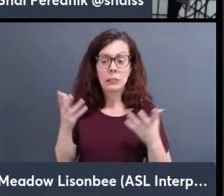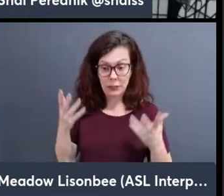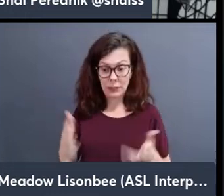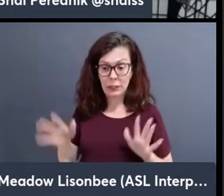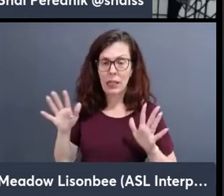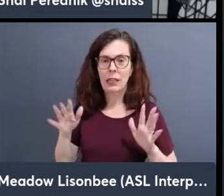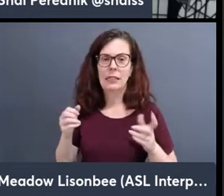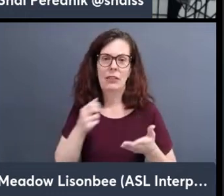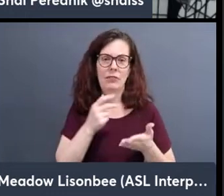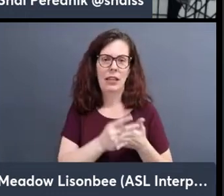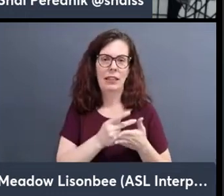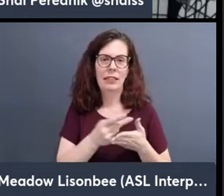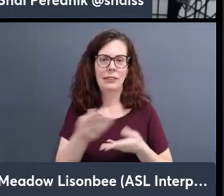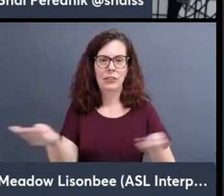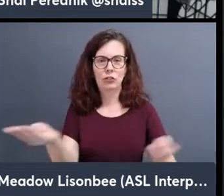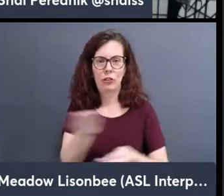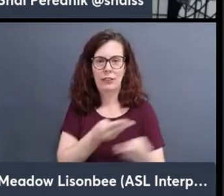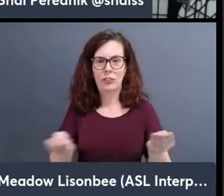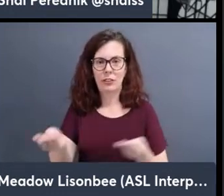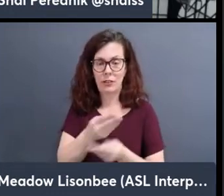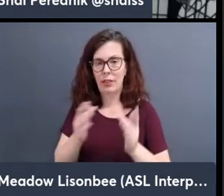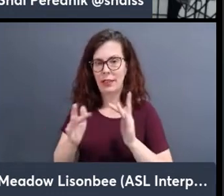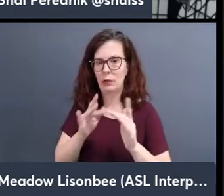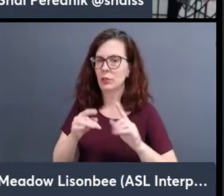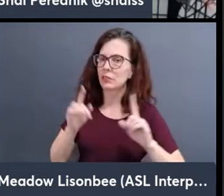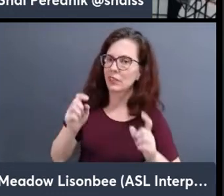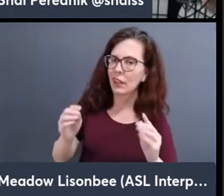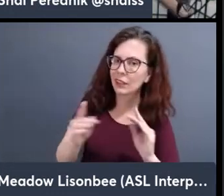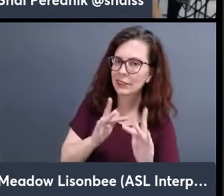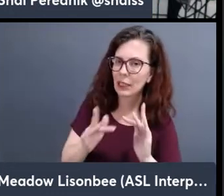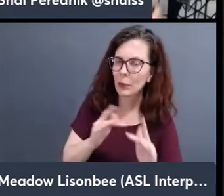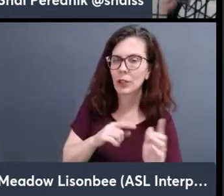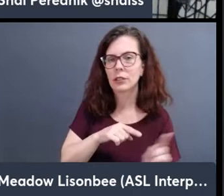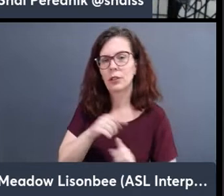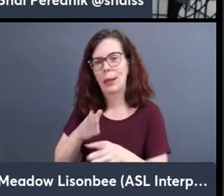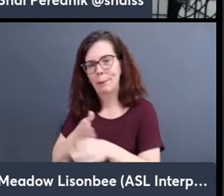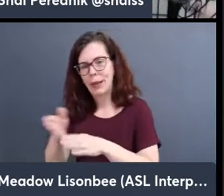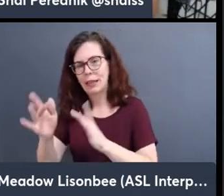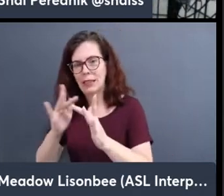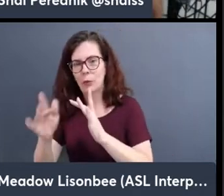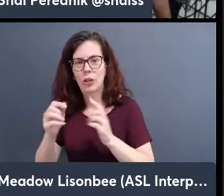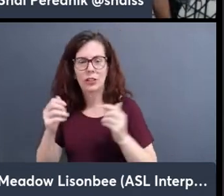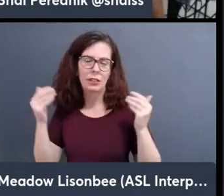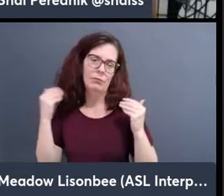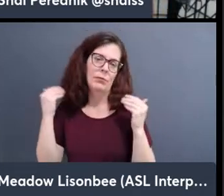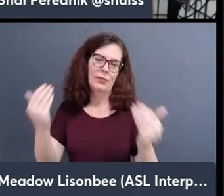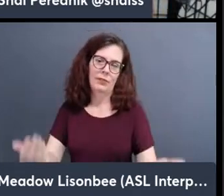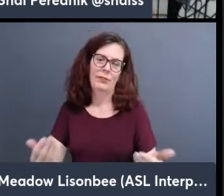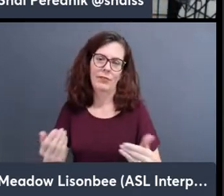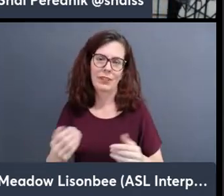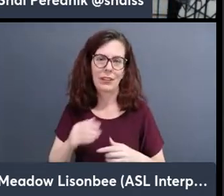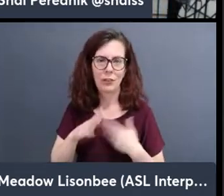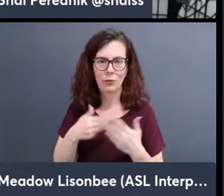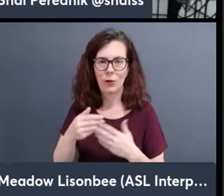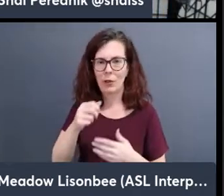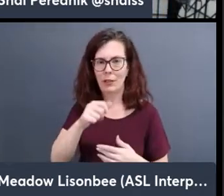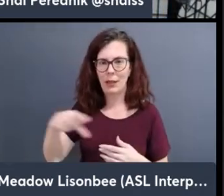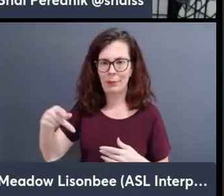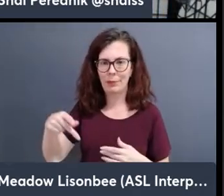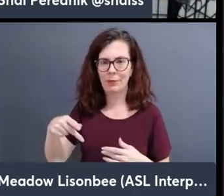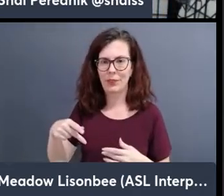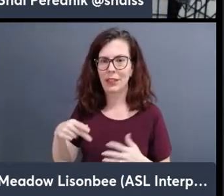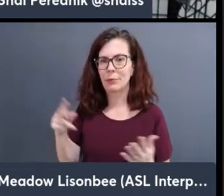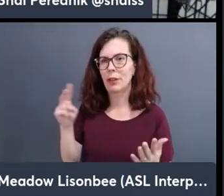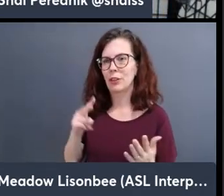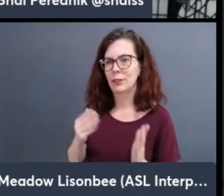validating transactions on a network. And again, the test network, you can then choose to move to the mainnet network, and you can go on from there and build the rest of your application. Let me check back on this